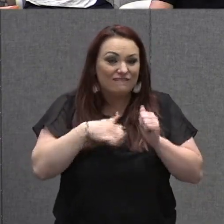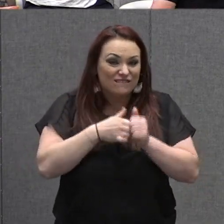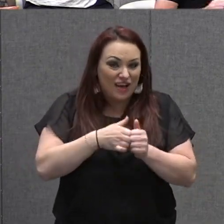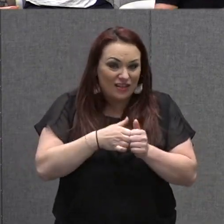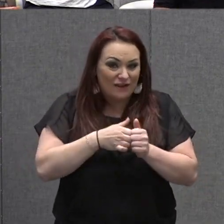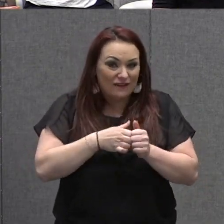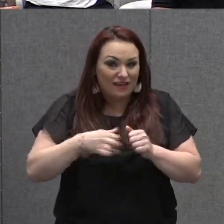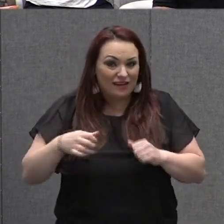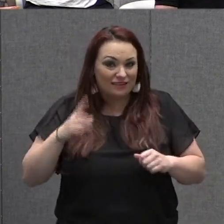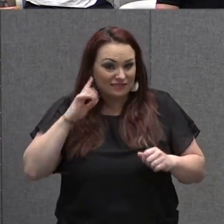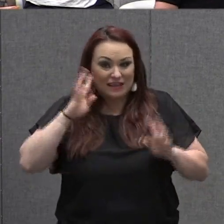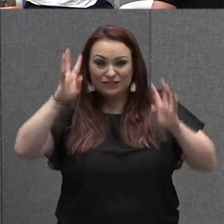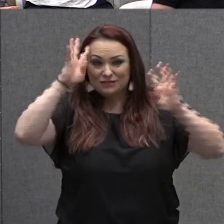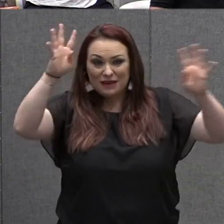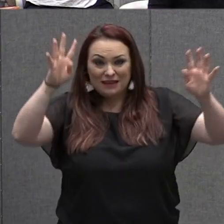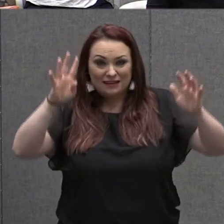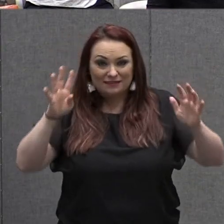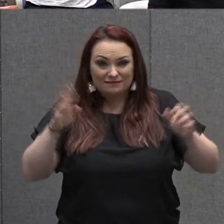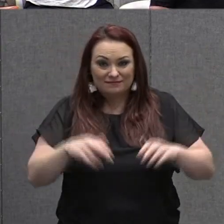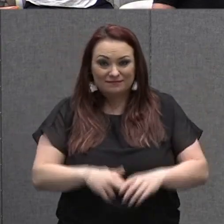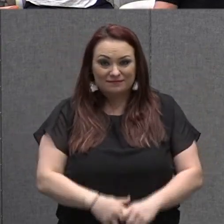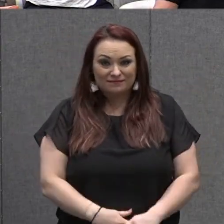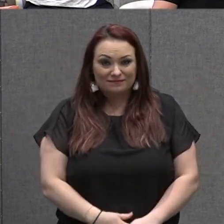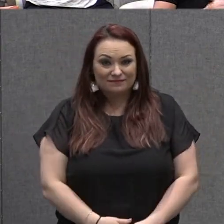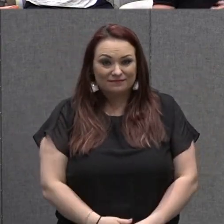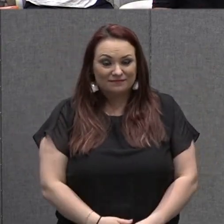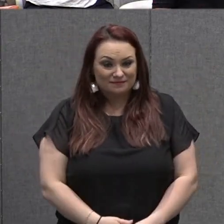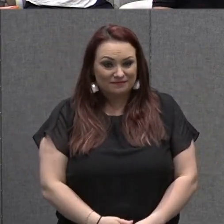They just made that up. That's super cool.